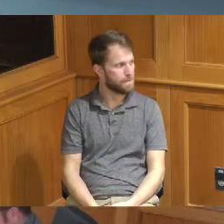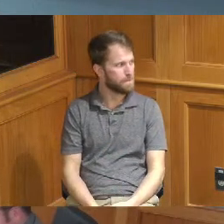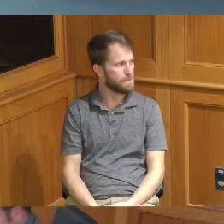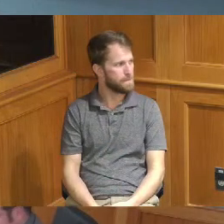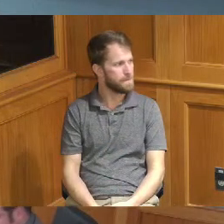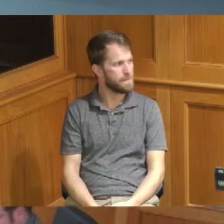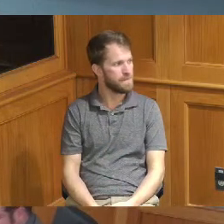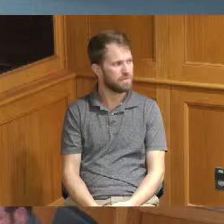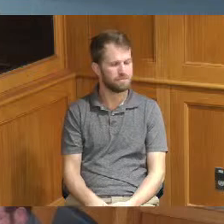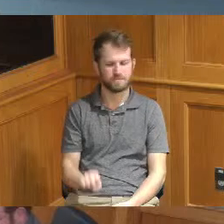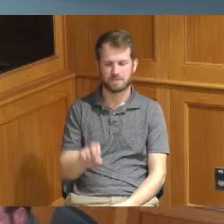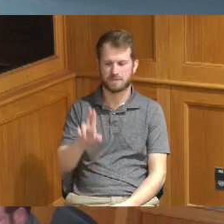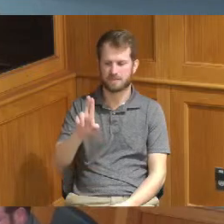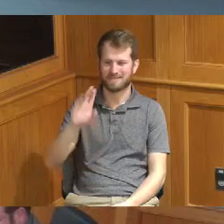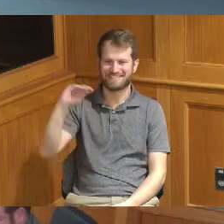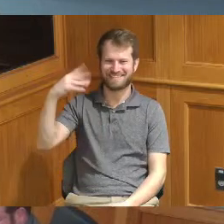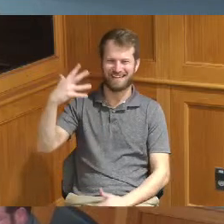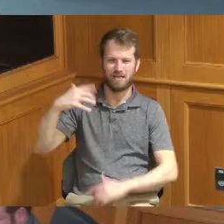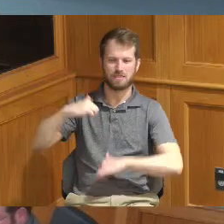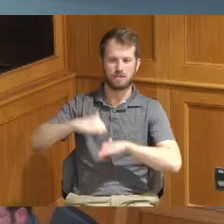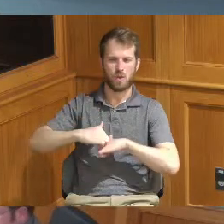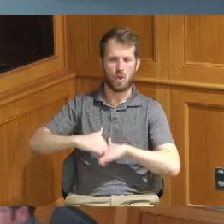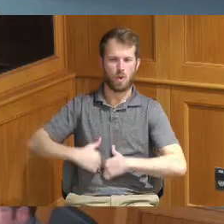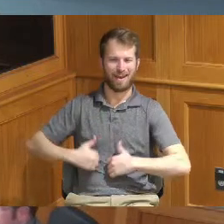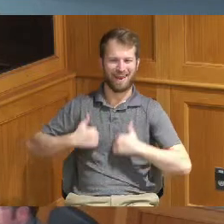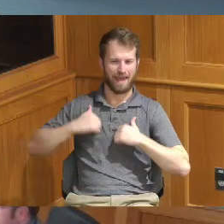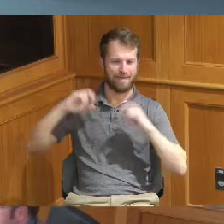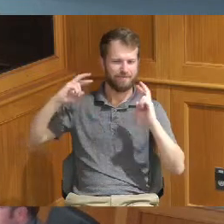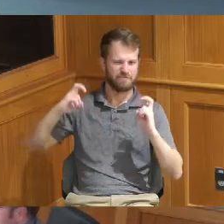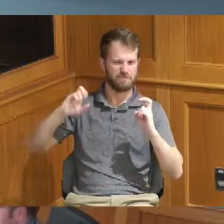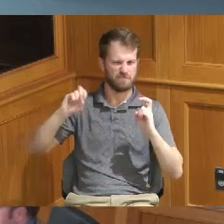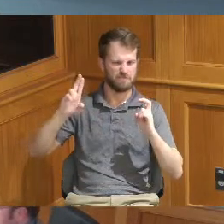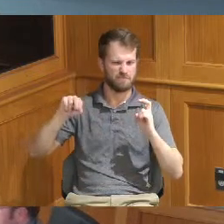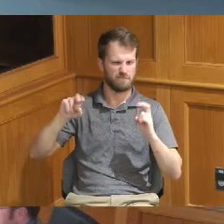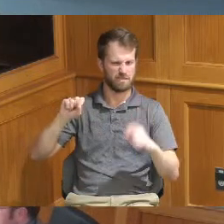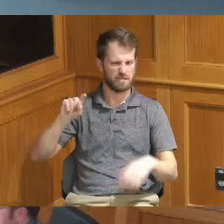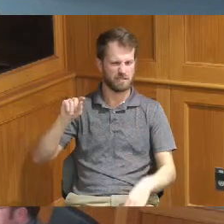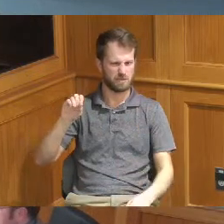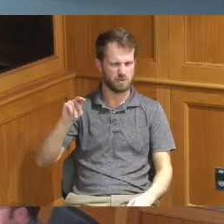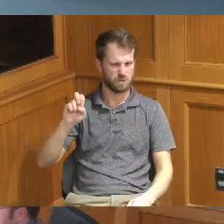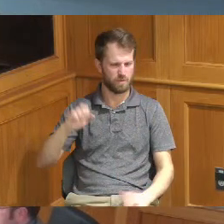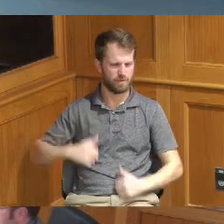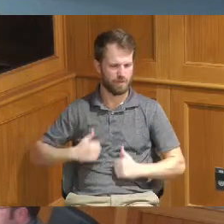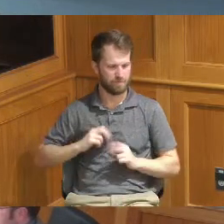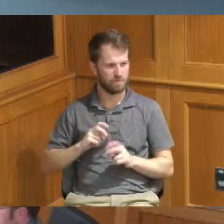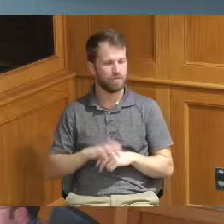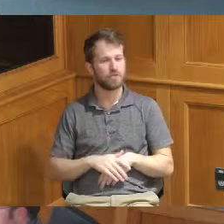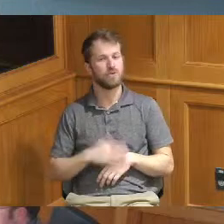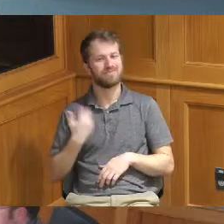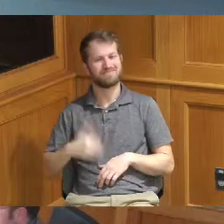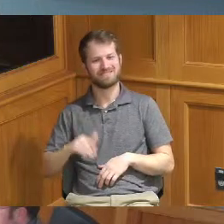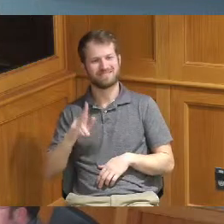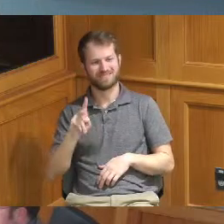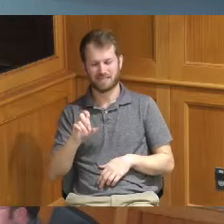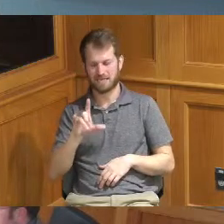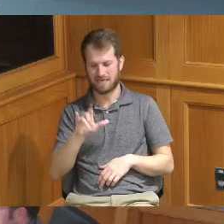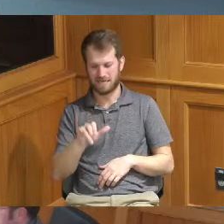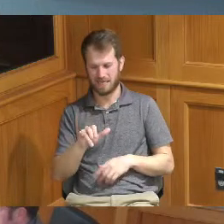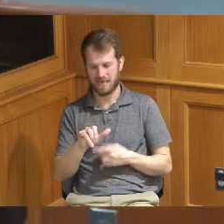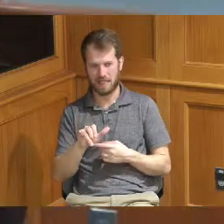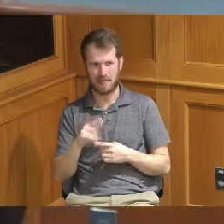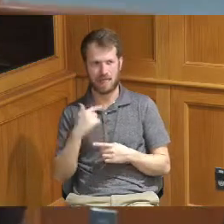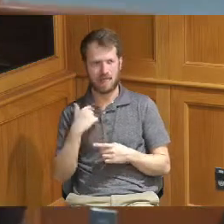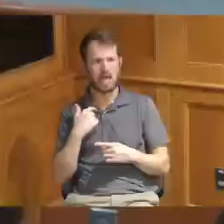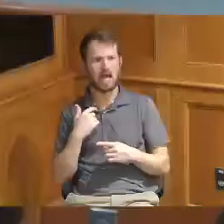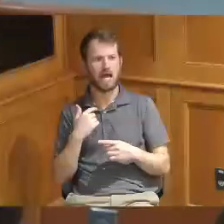Sunstone Life, I'm sorry. Are they here? Oh, sorry. Hi. Hi, my name is Kelly Ockberger. I'm the program manager